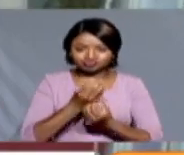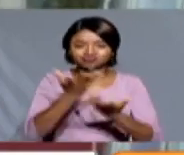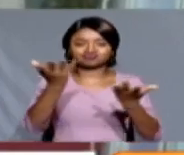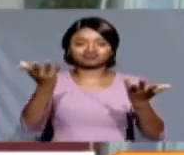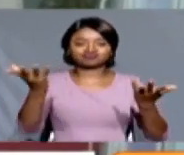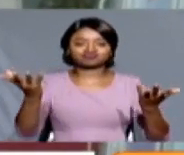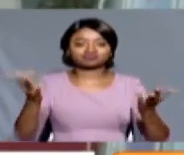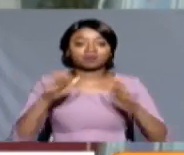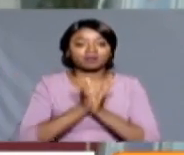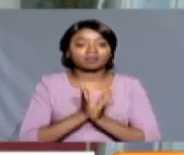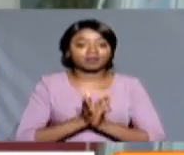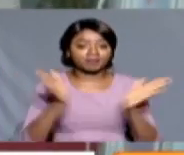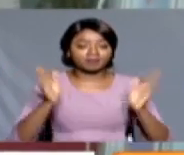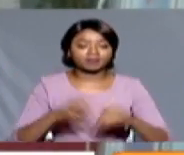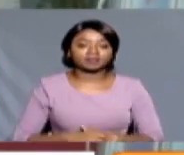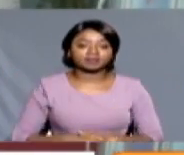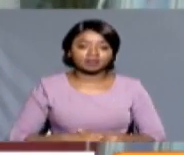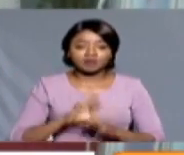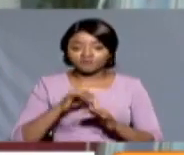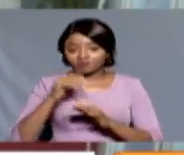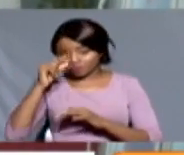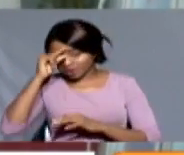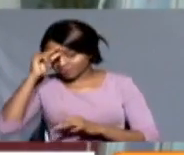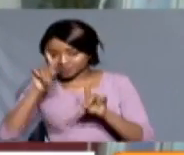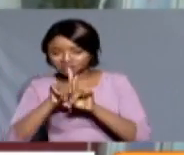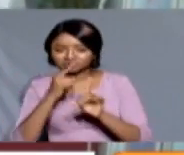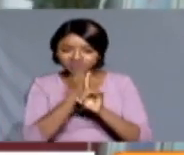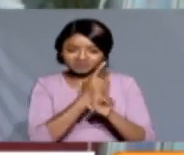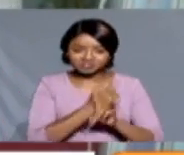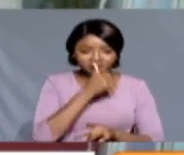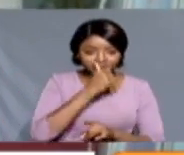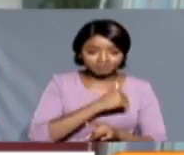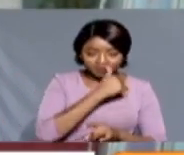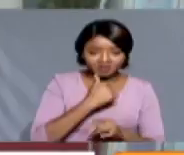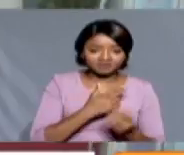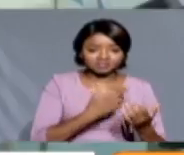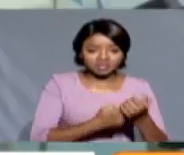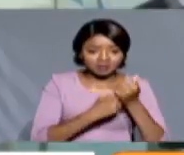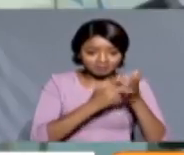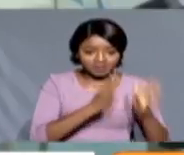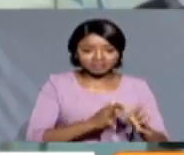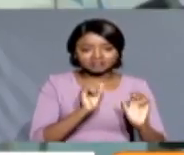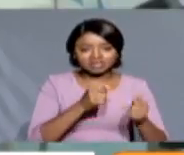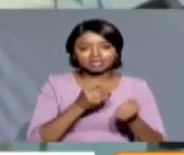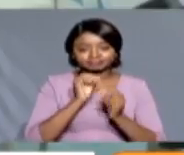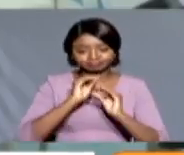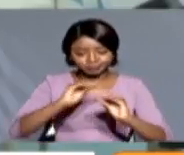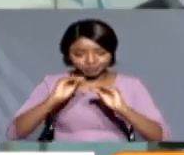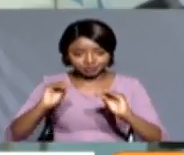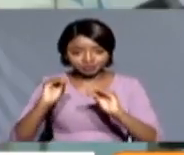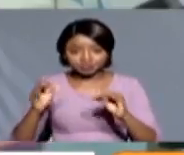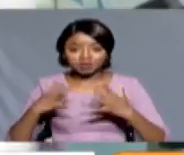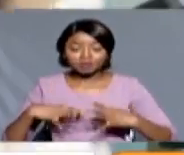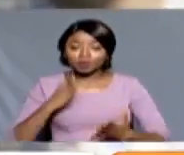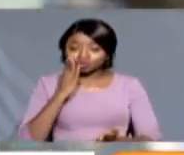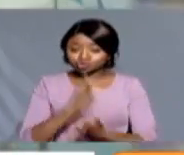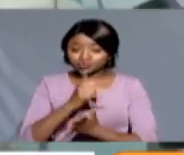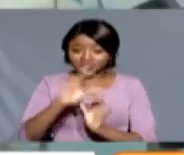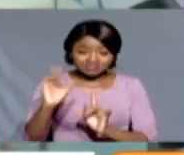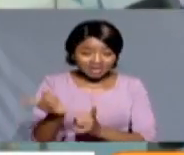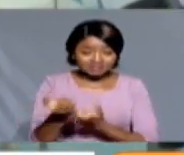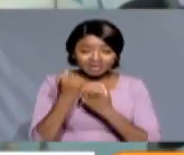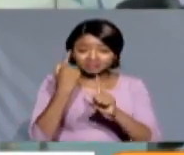the wake of initiatives by both the state and non-state actors to promote maternal health. The expo attracted a wide array